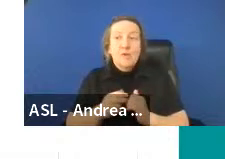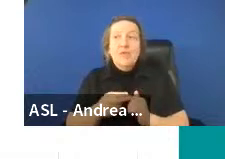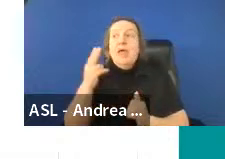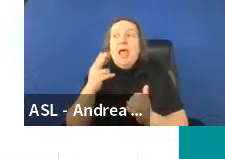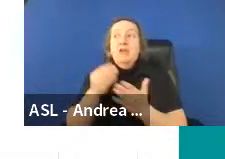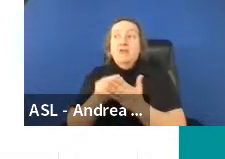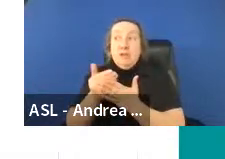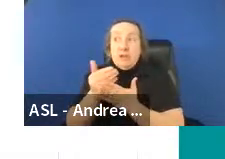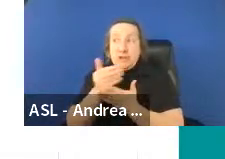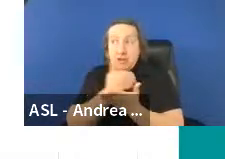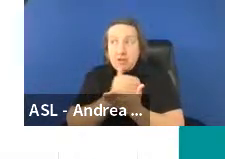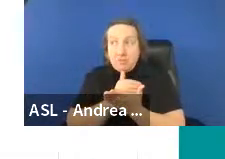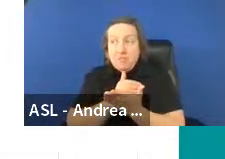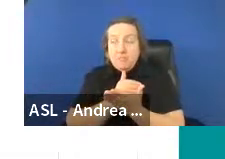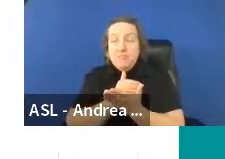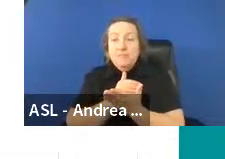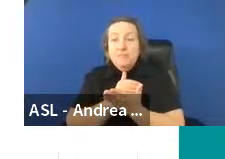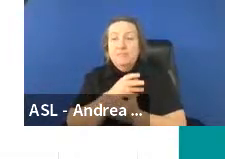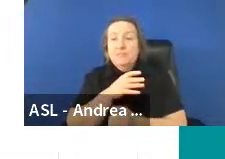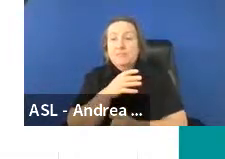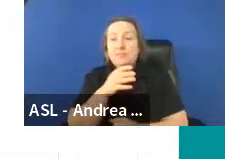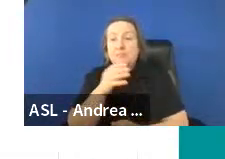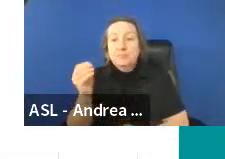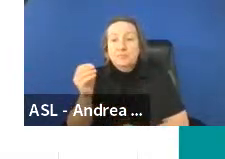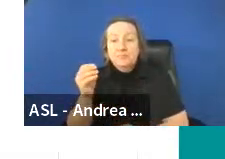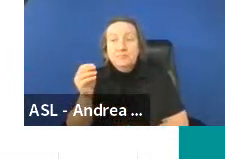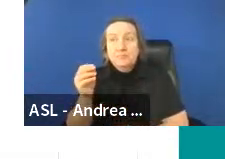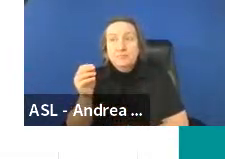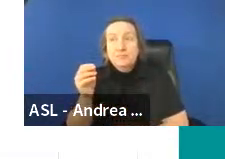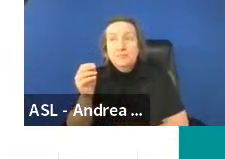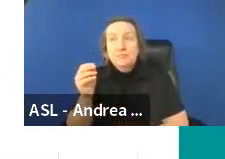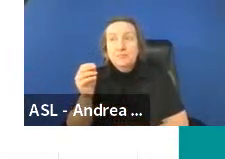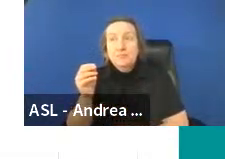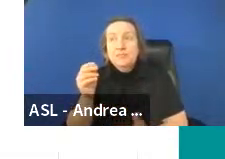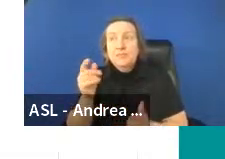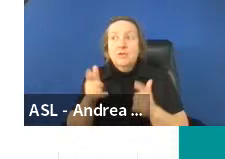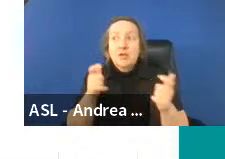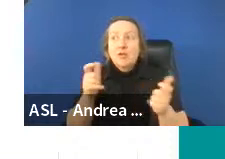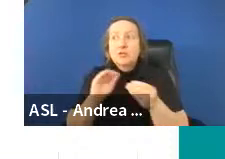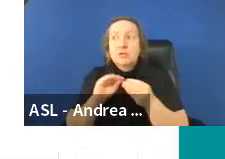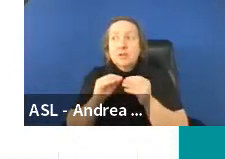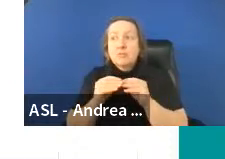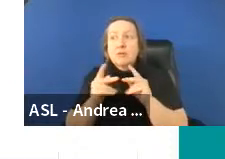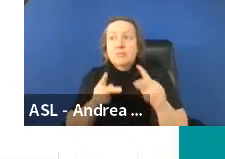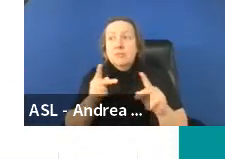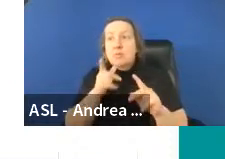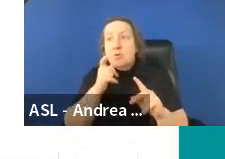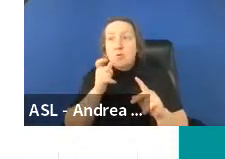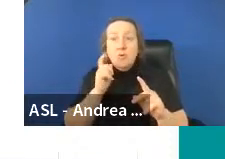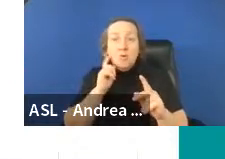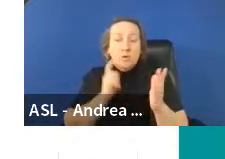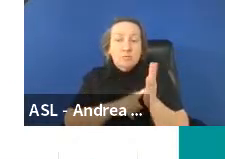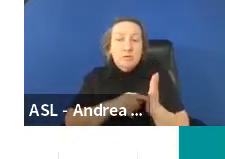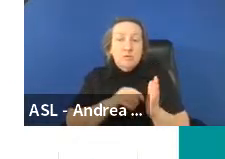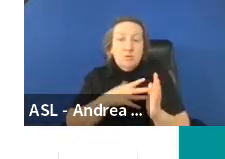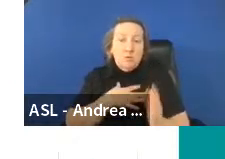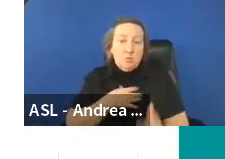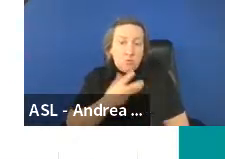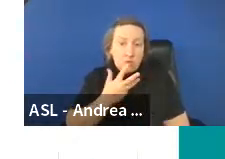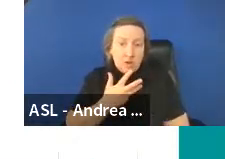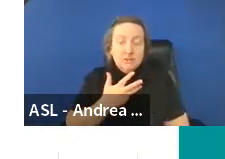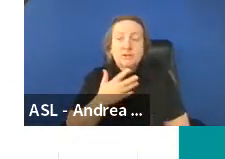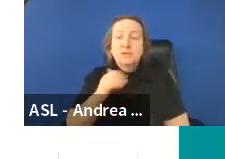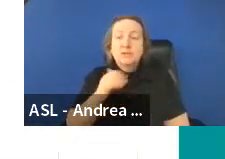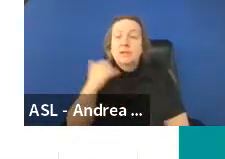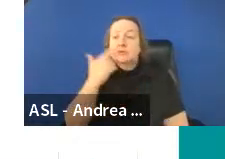as well as a large amount of participants identifying as white. And again, that's why we extended